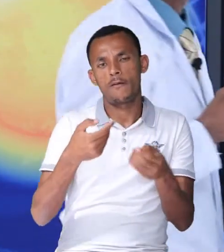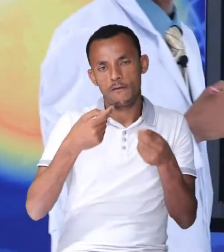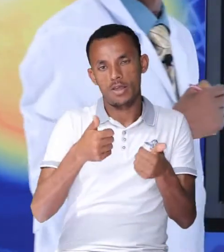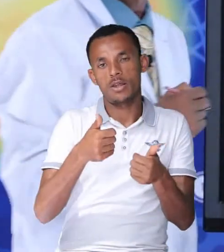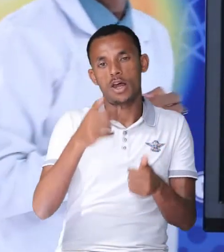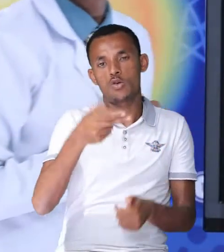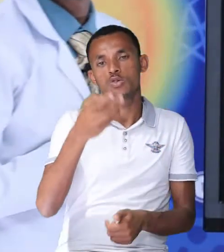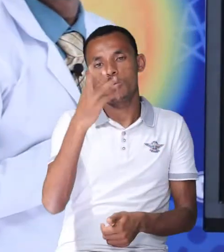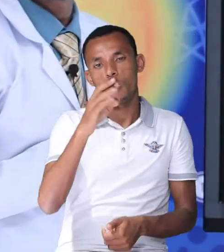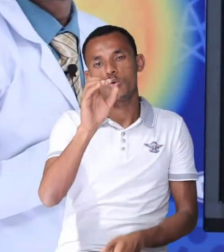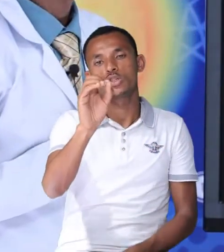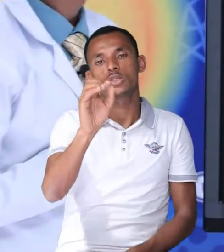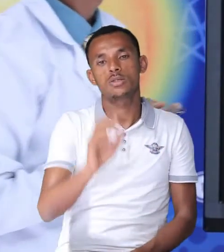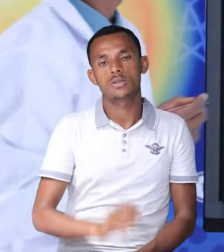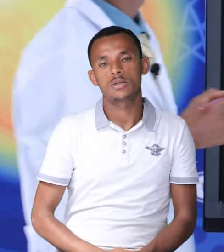oxygen?